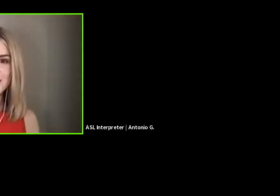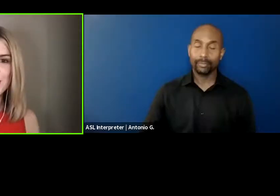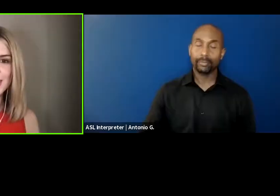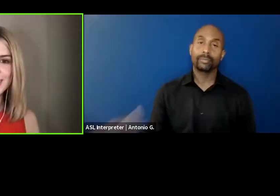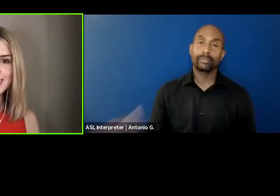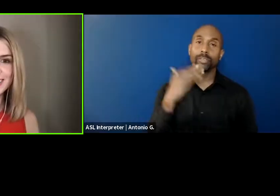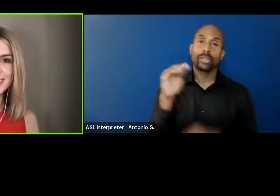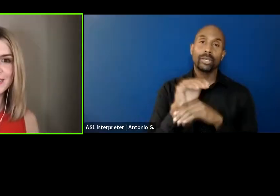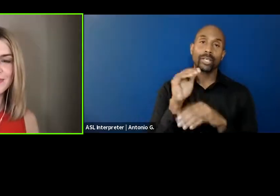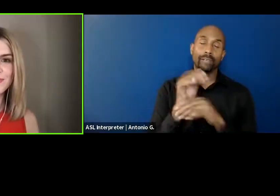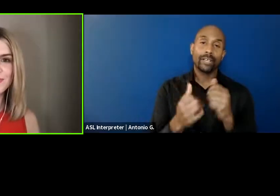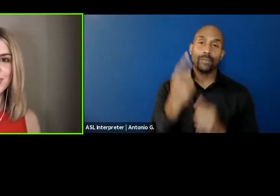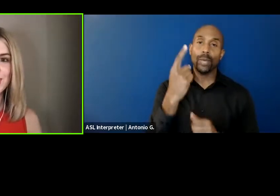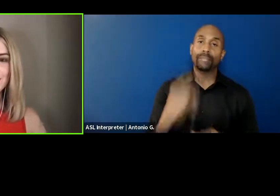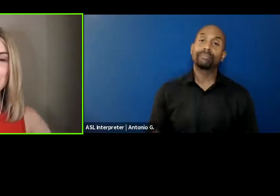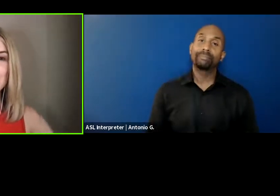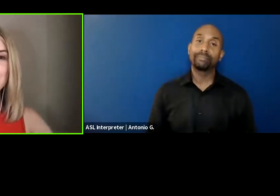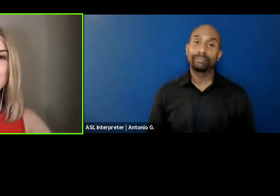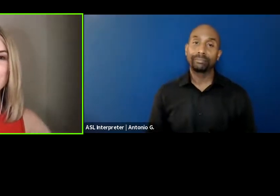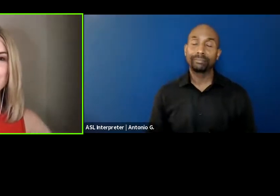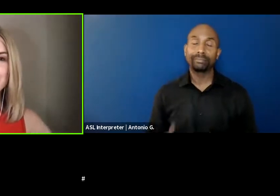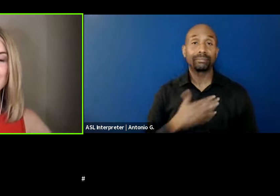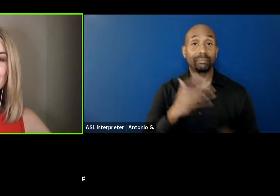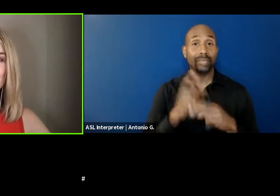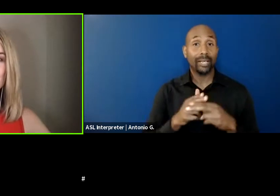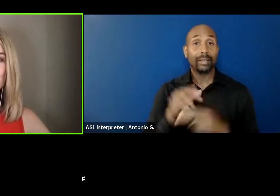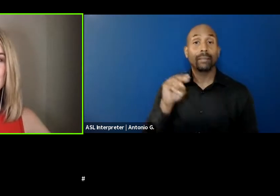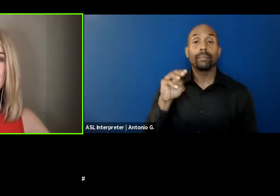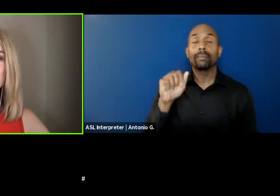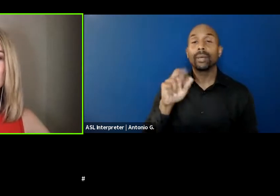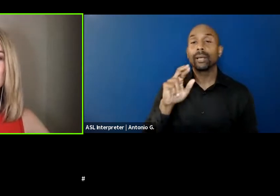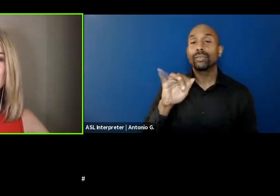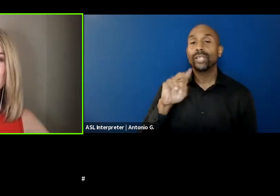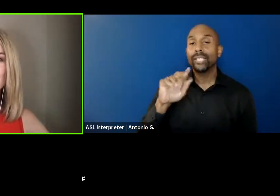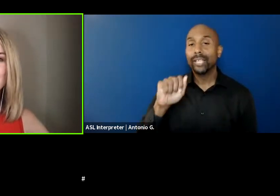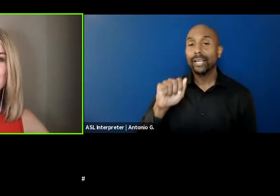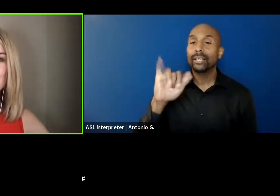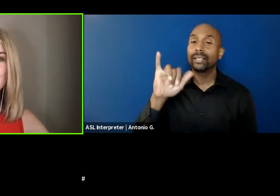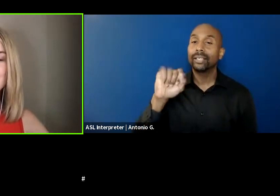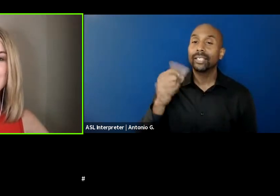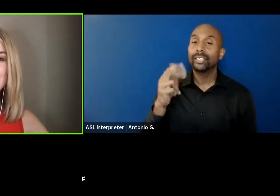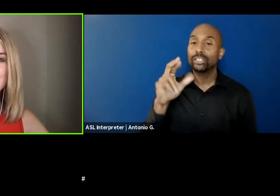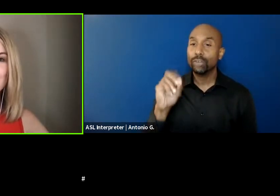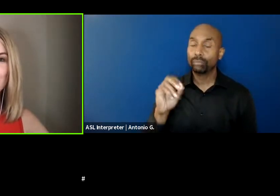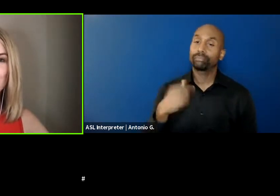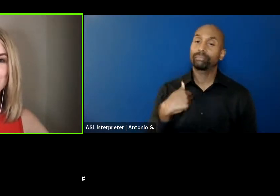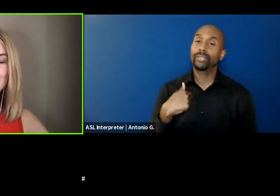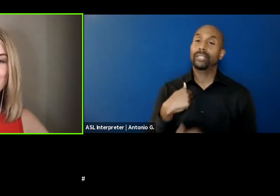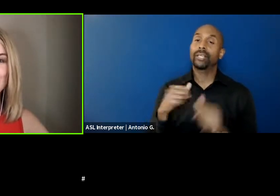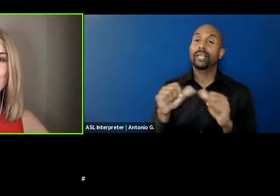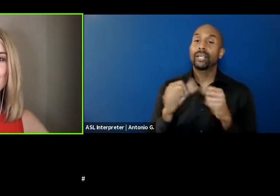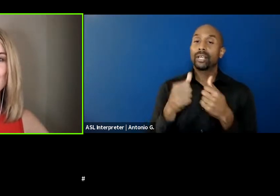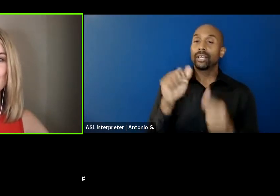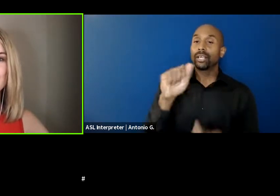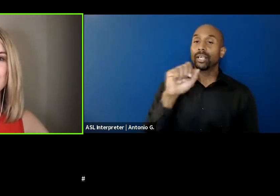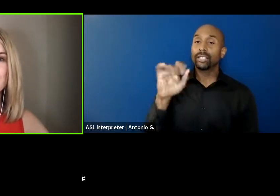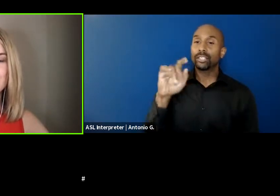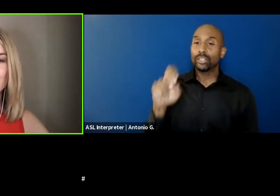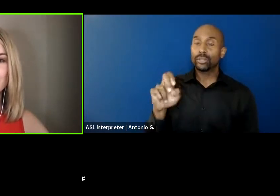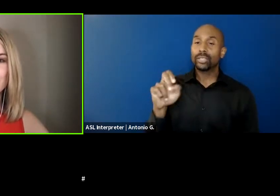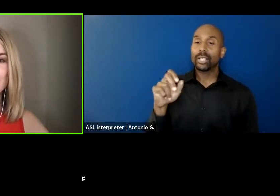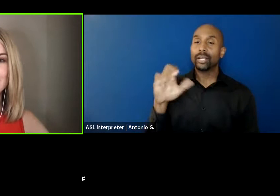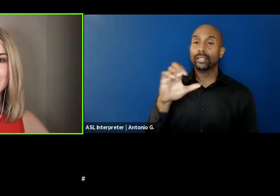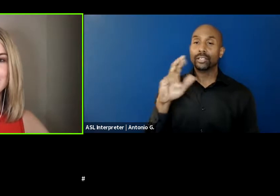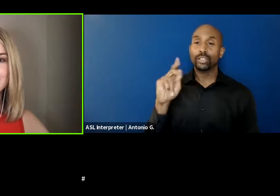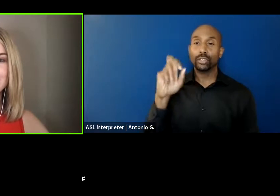Good evening, everyone. My name is Marina Isgro, and I'm Associate Curator of Media and Performance Art at the Hirshhorn Museum